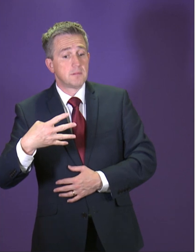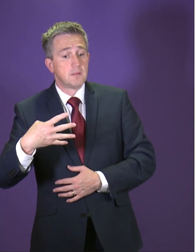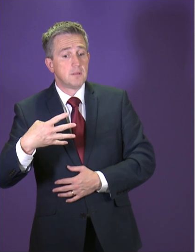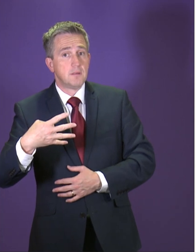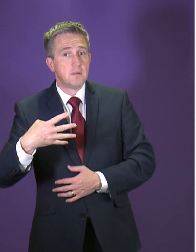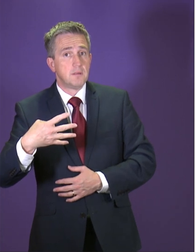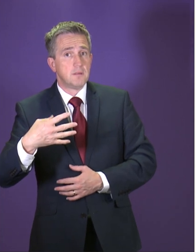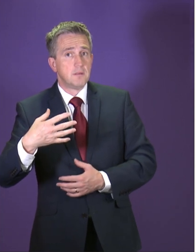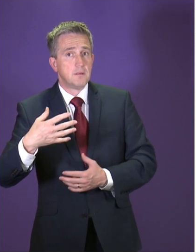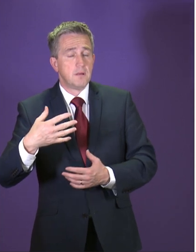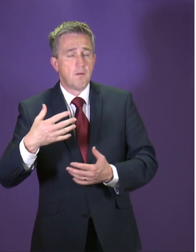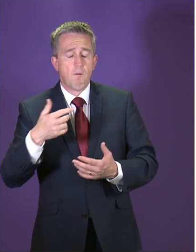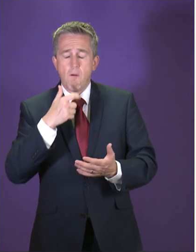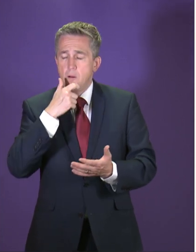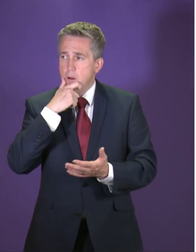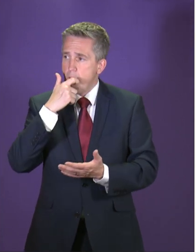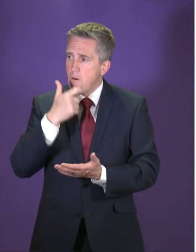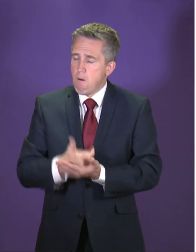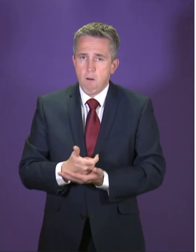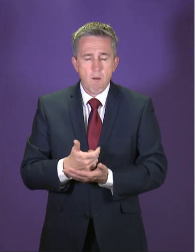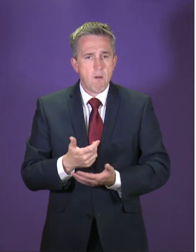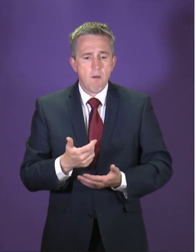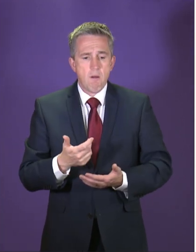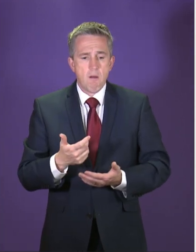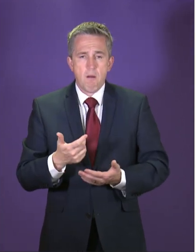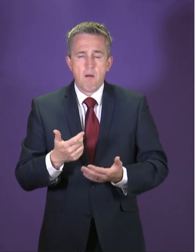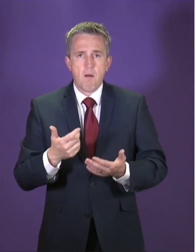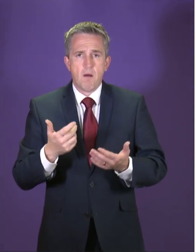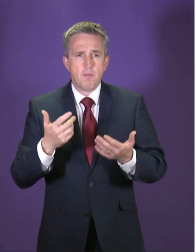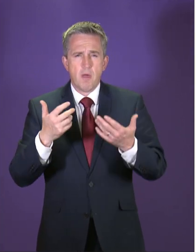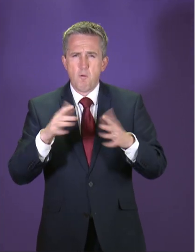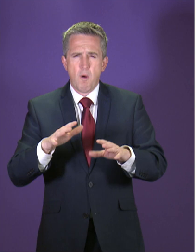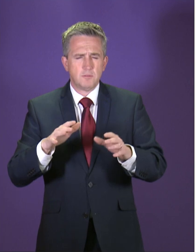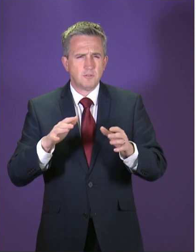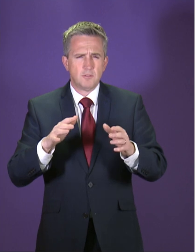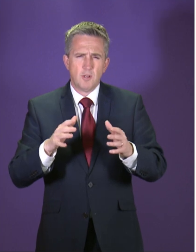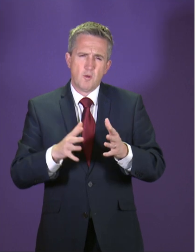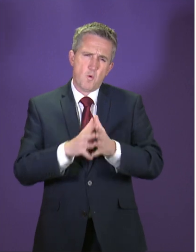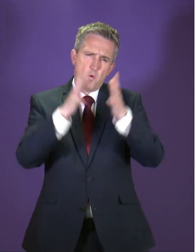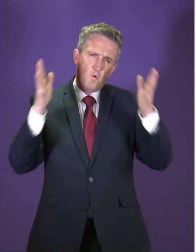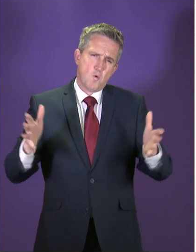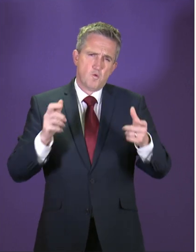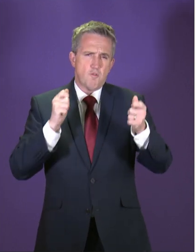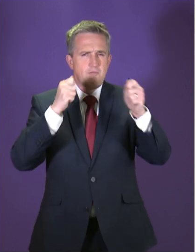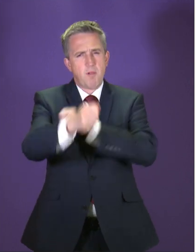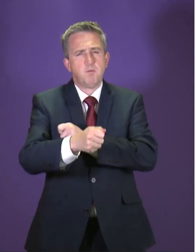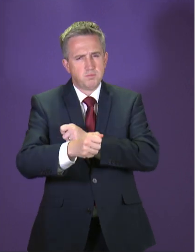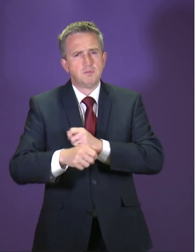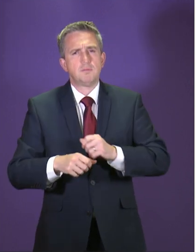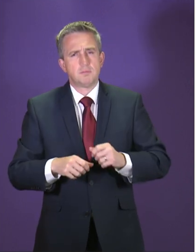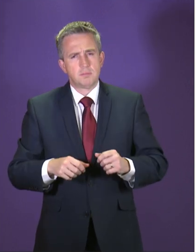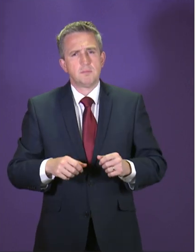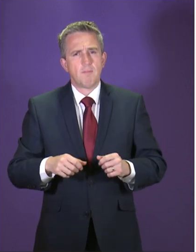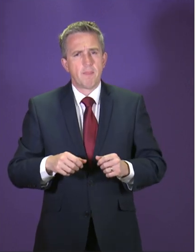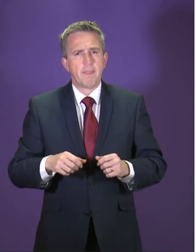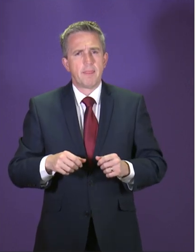89 was something unbelievable. I don't know if it was revolution or, but you know,